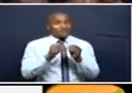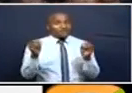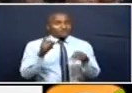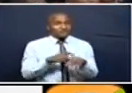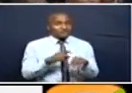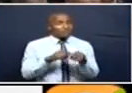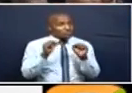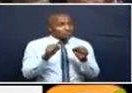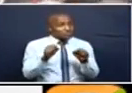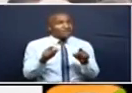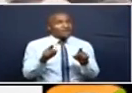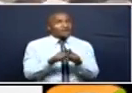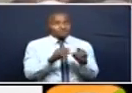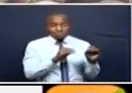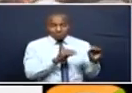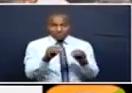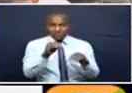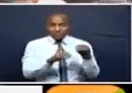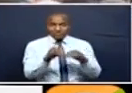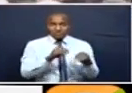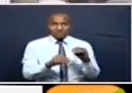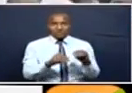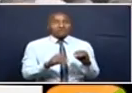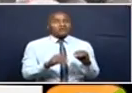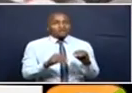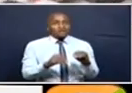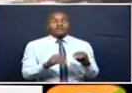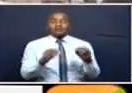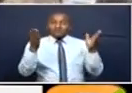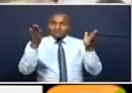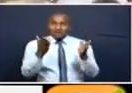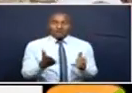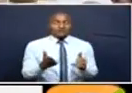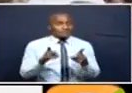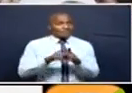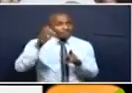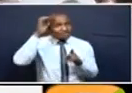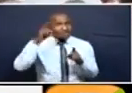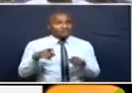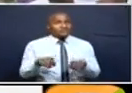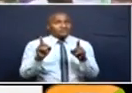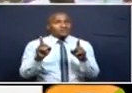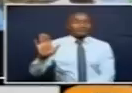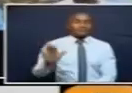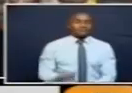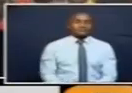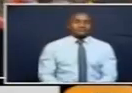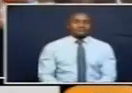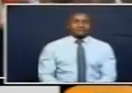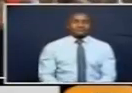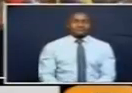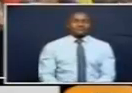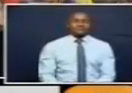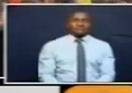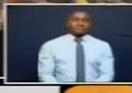as we move into the August election, that the Rift Valley and Eldoret itself may largely remain a Jubilee support base. Okay. Not